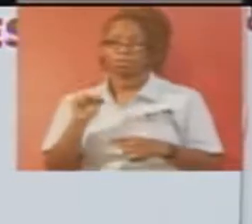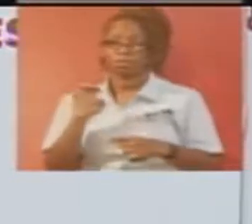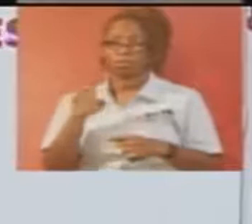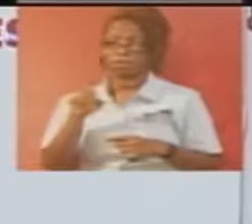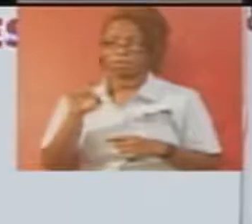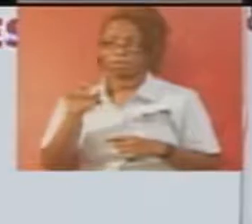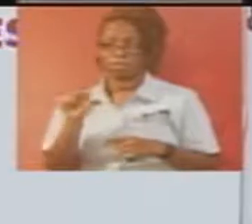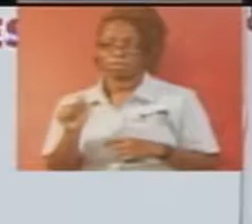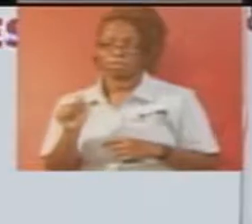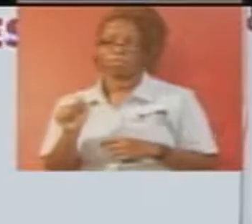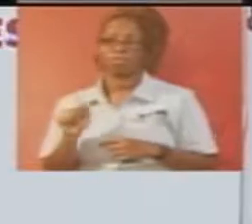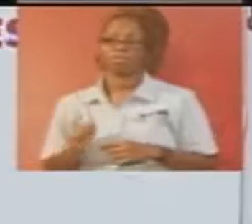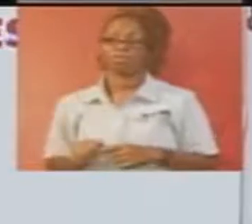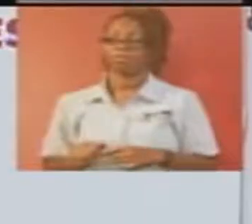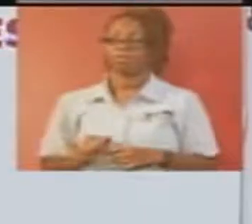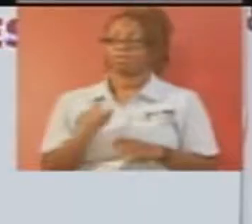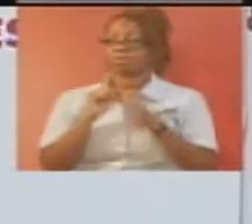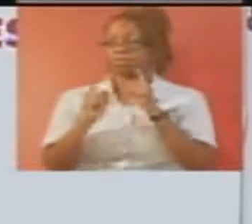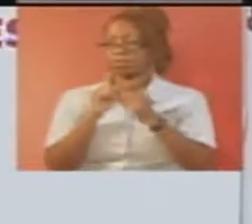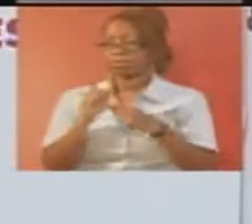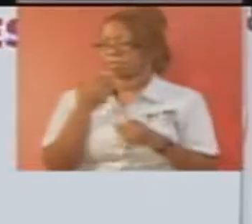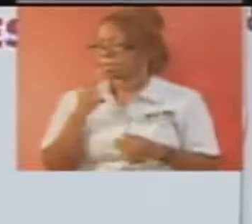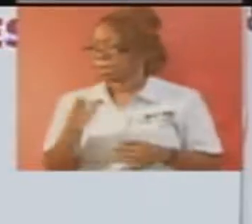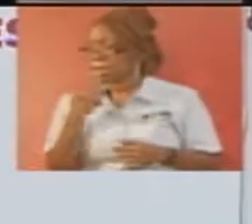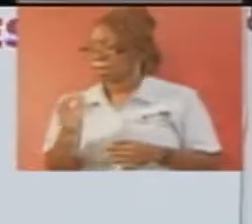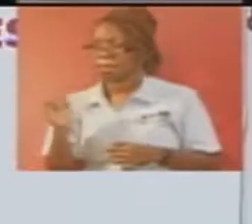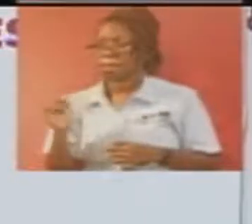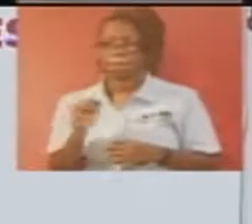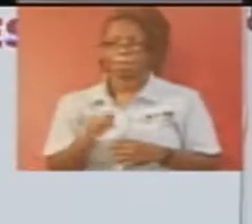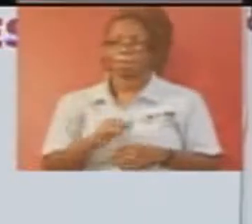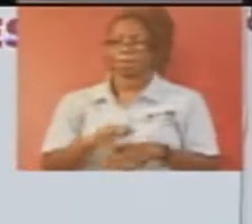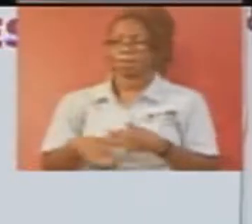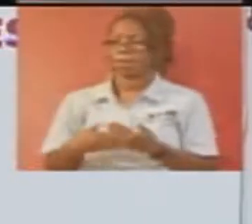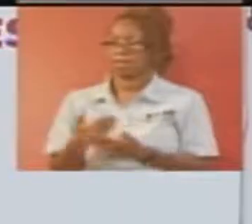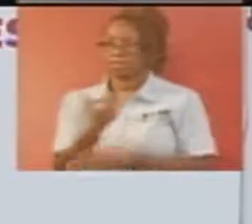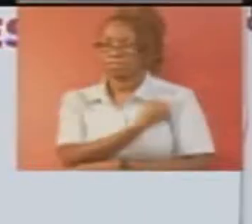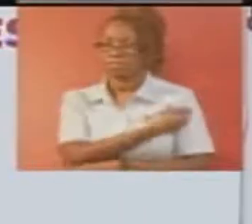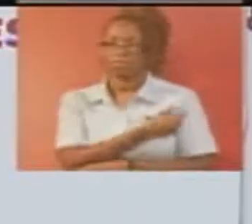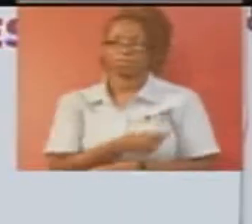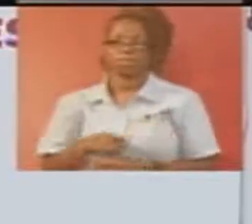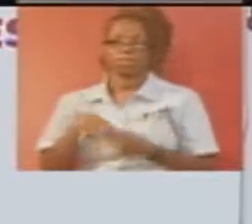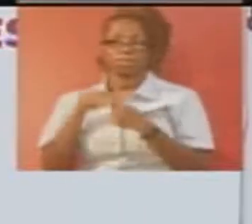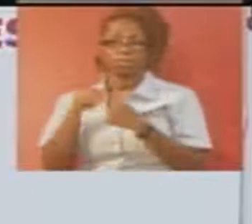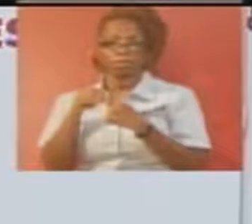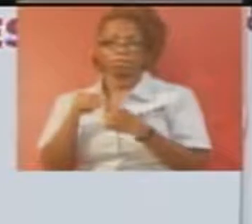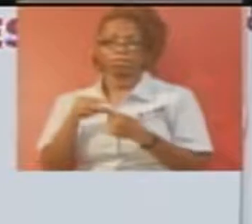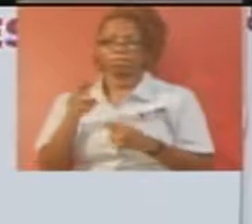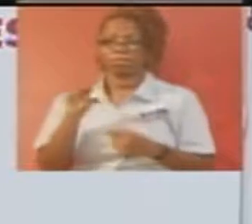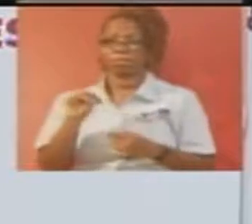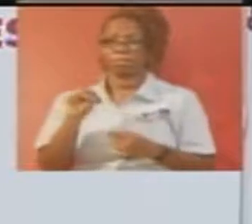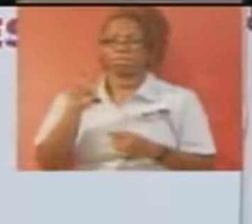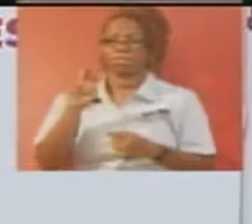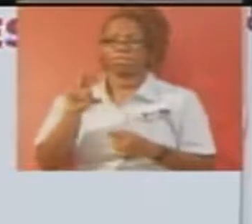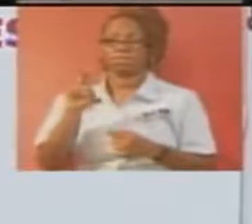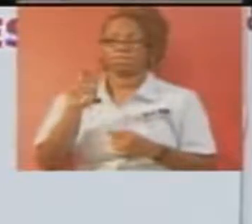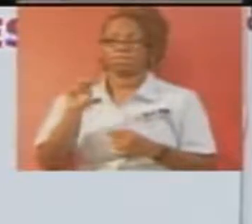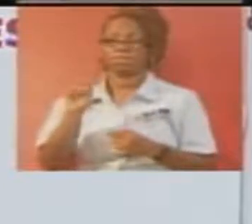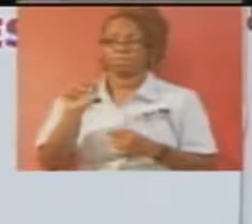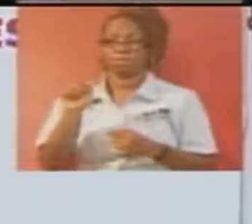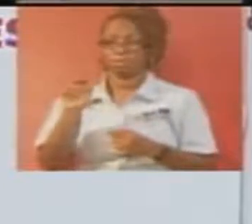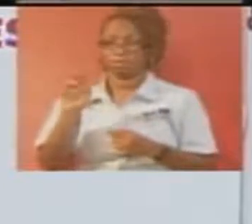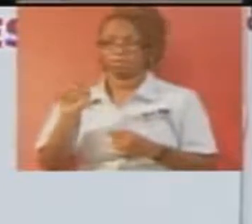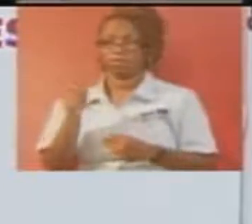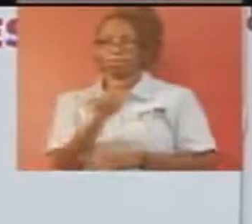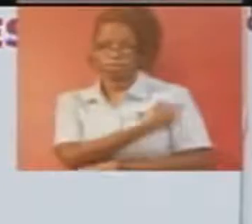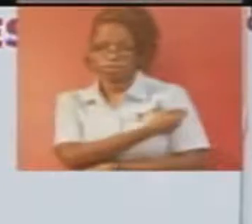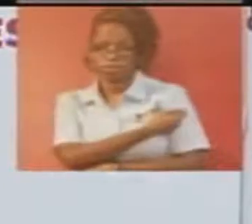aim today is to provide information on the different types of viral vaccines in use and in development, not just for COVID-19,